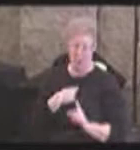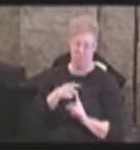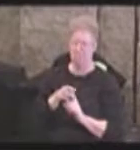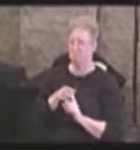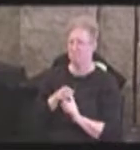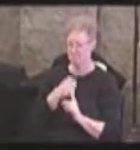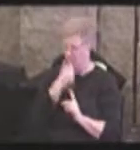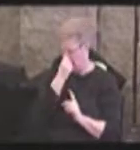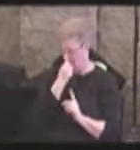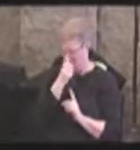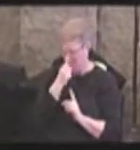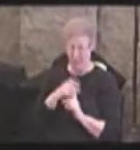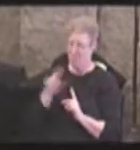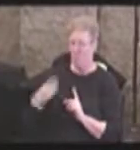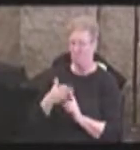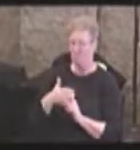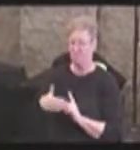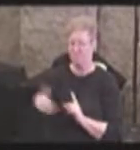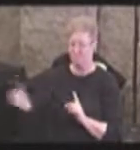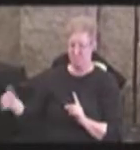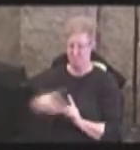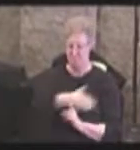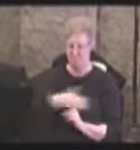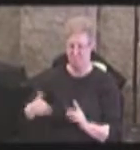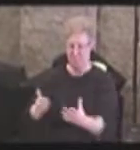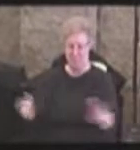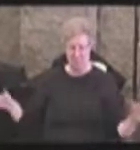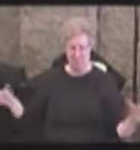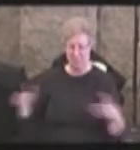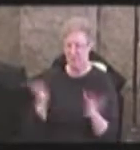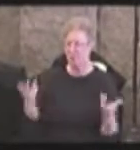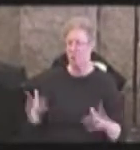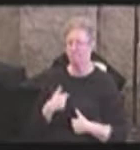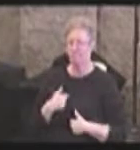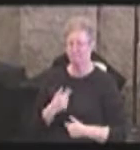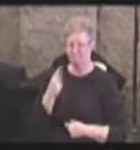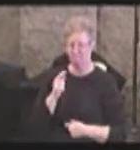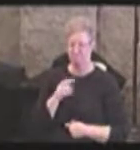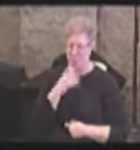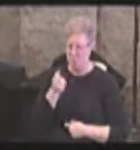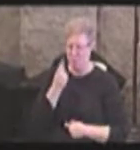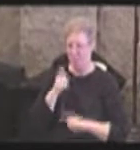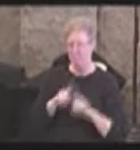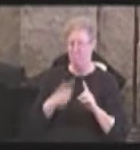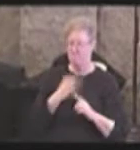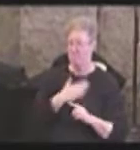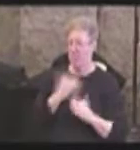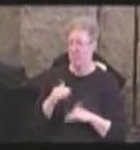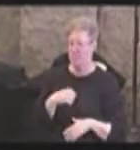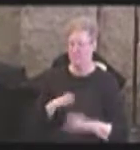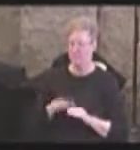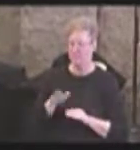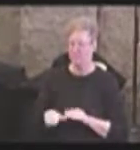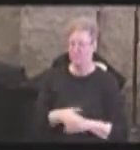set my vision right where it starts to get dark. I can kind of make things out, but I don't really understand what's there yet. But that's where I'm going to go. And you take your first step. Remember,